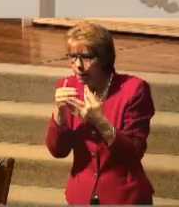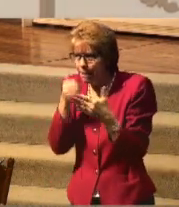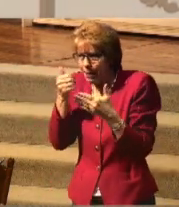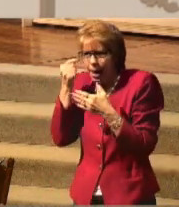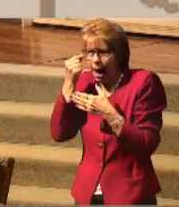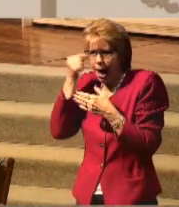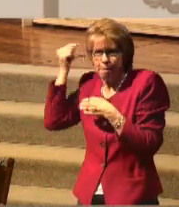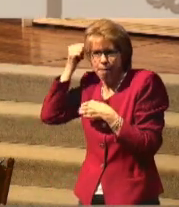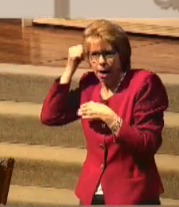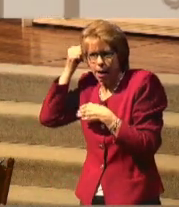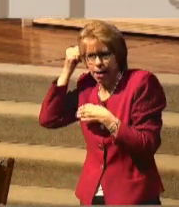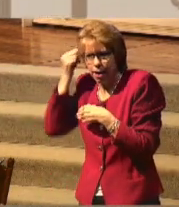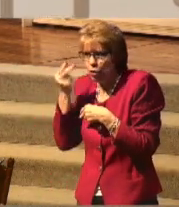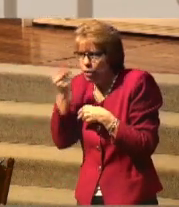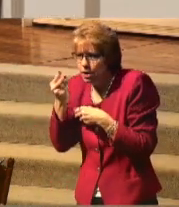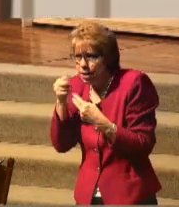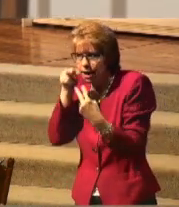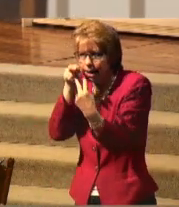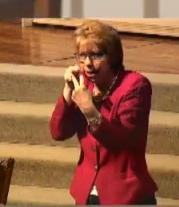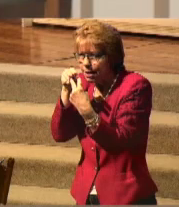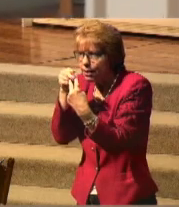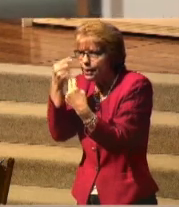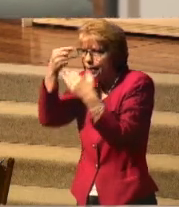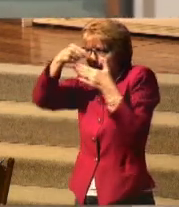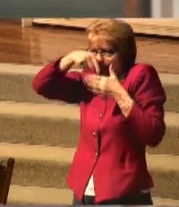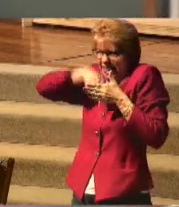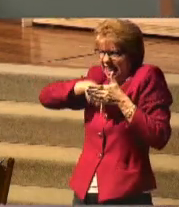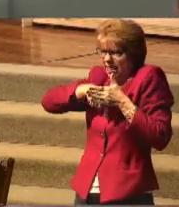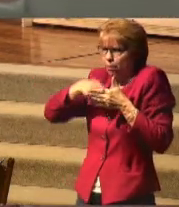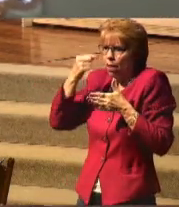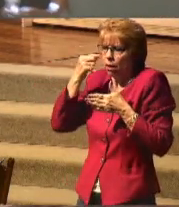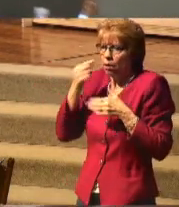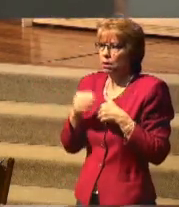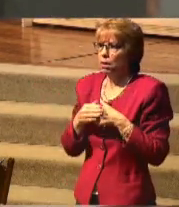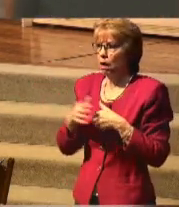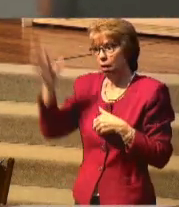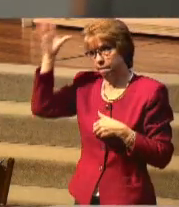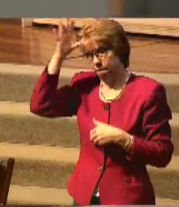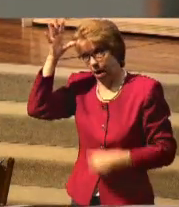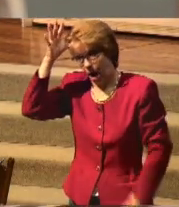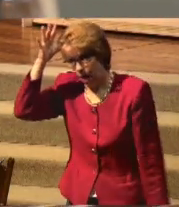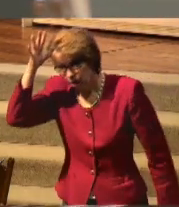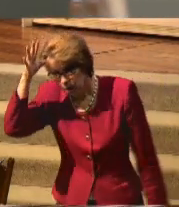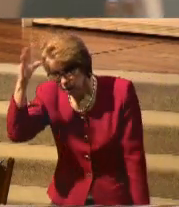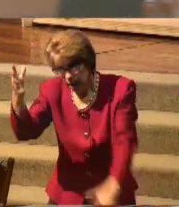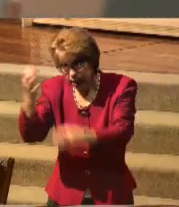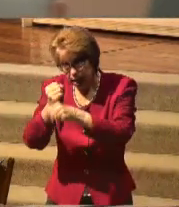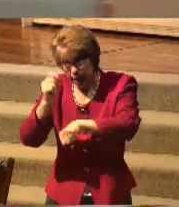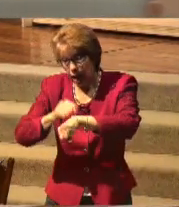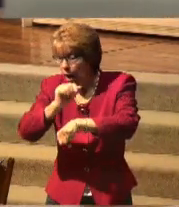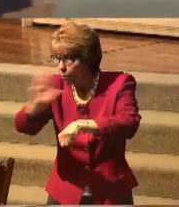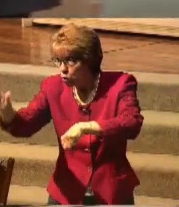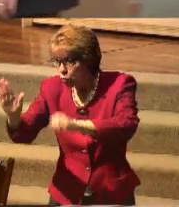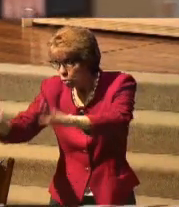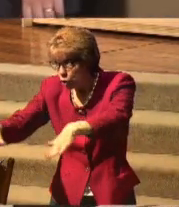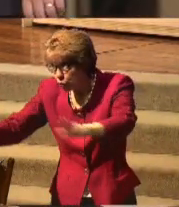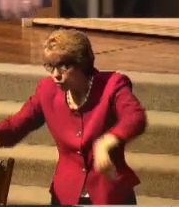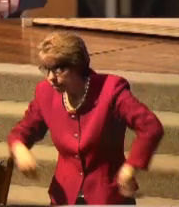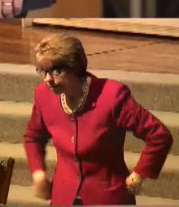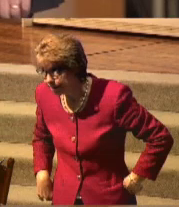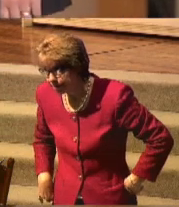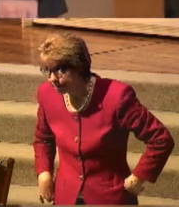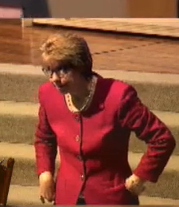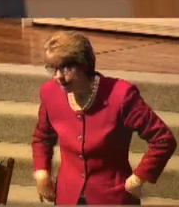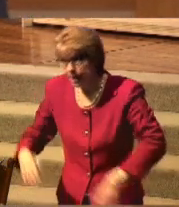If you just spend time with them. Dads, spend time with your children.